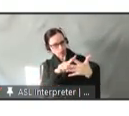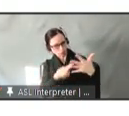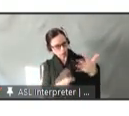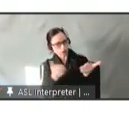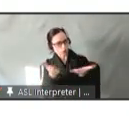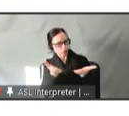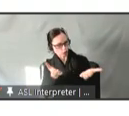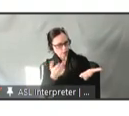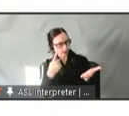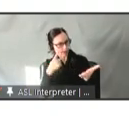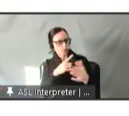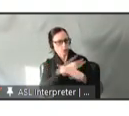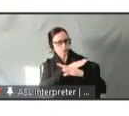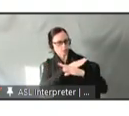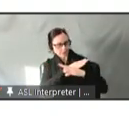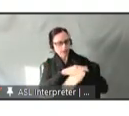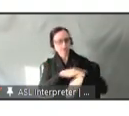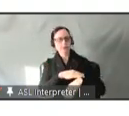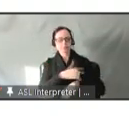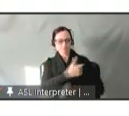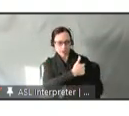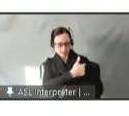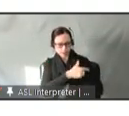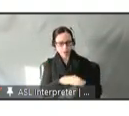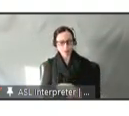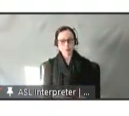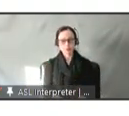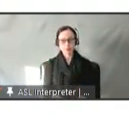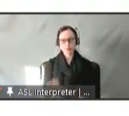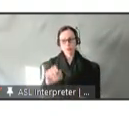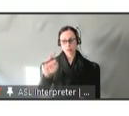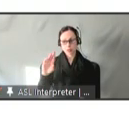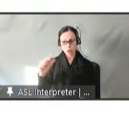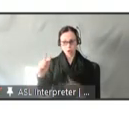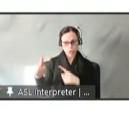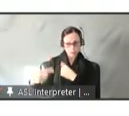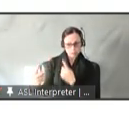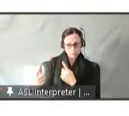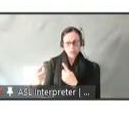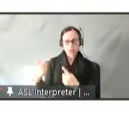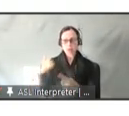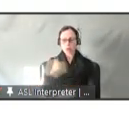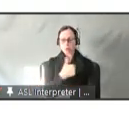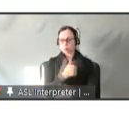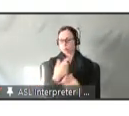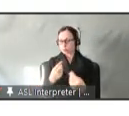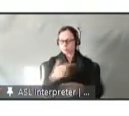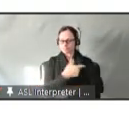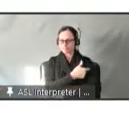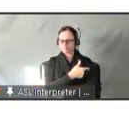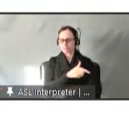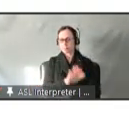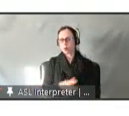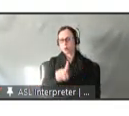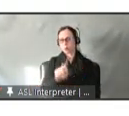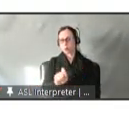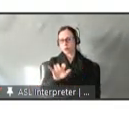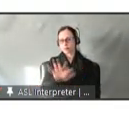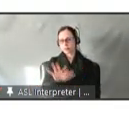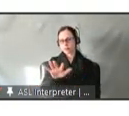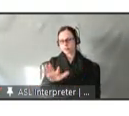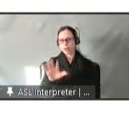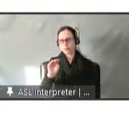services and vaccinations. Since this past August, we've vaccinated about 1.55